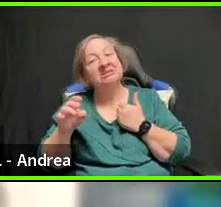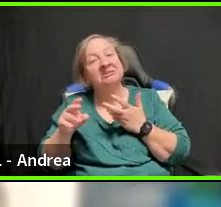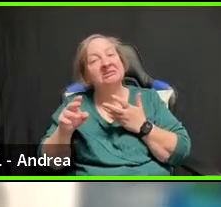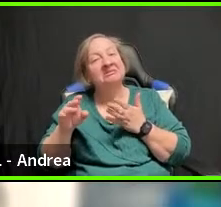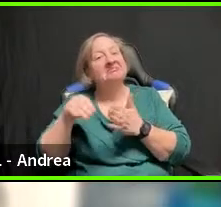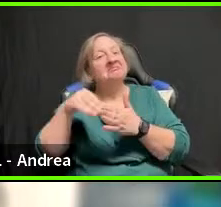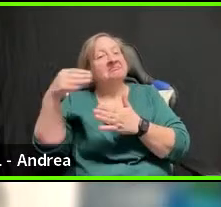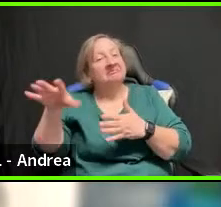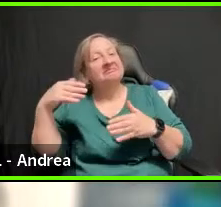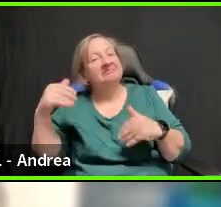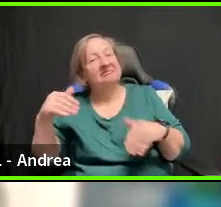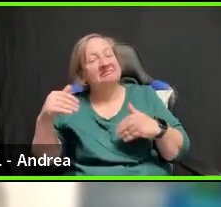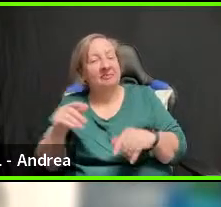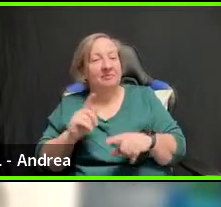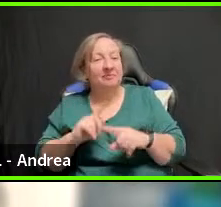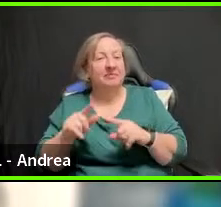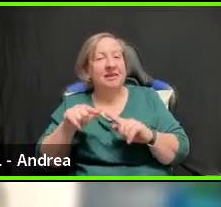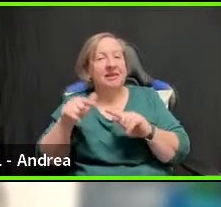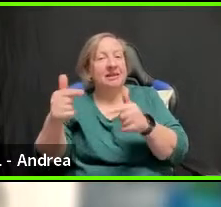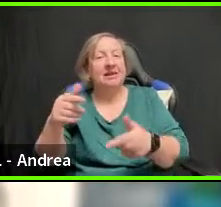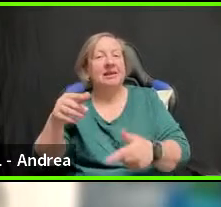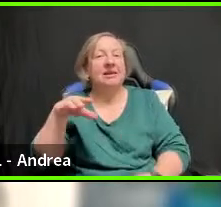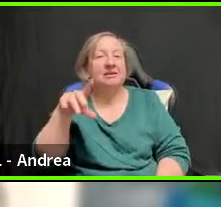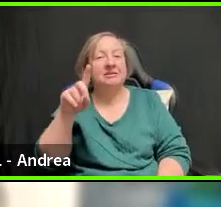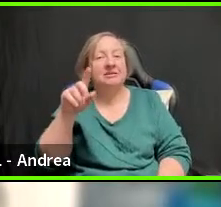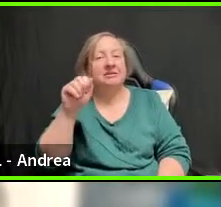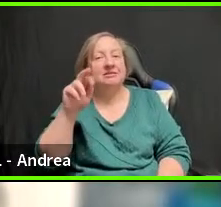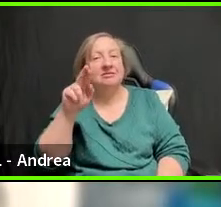I will turn it over to Darcy.